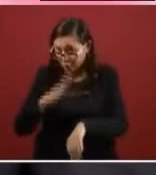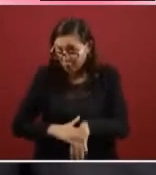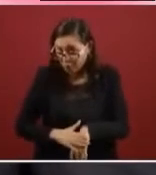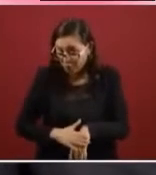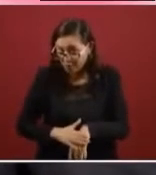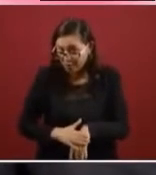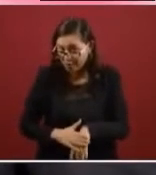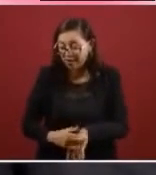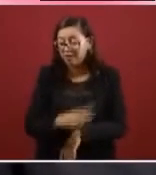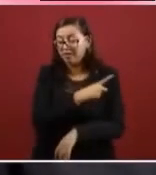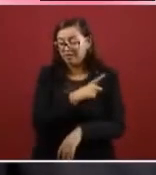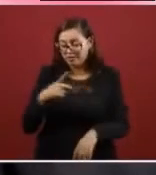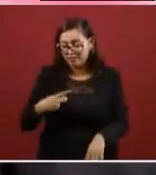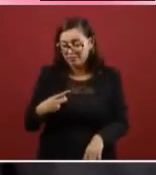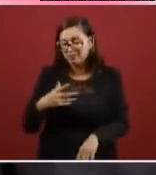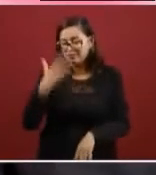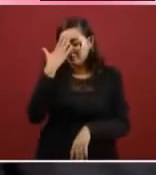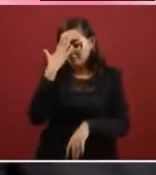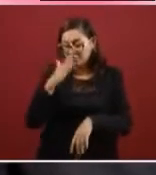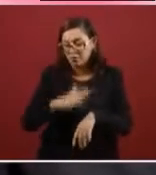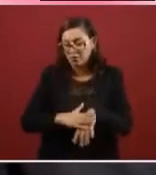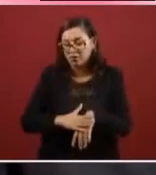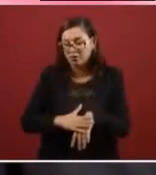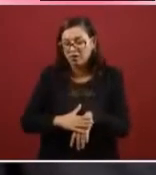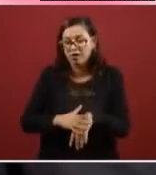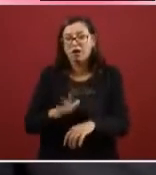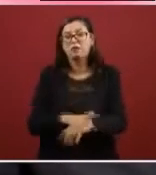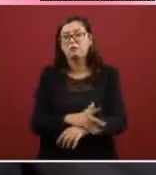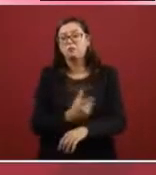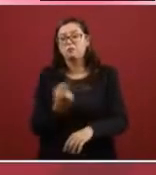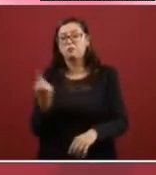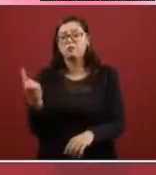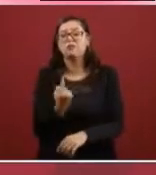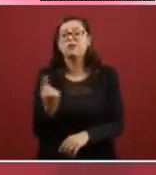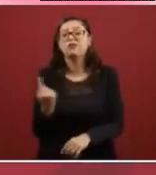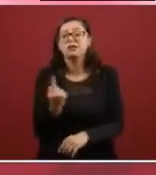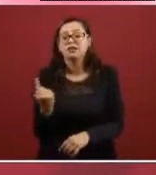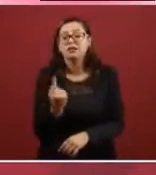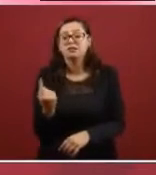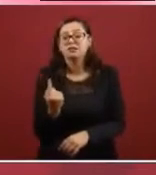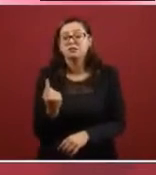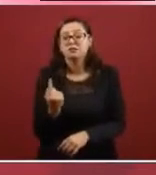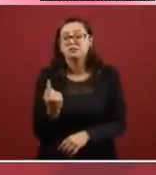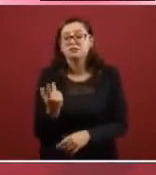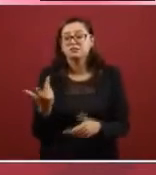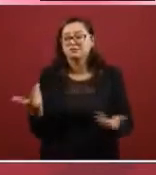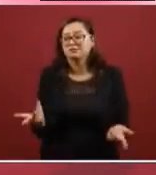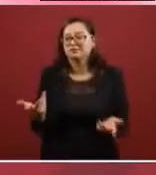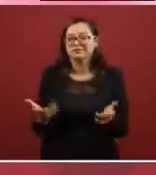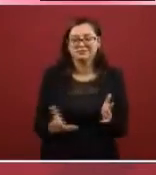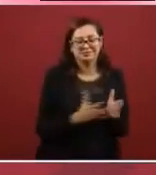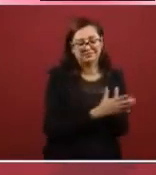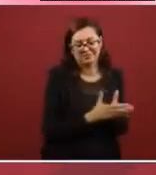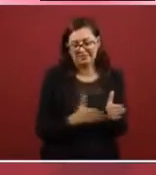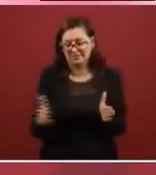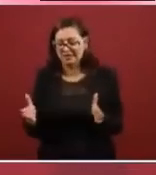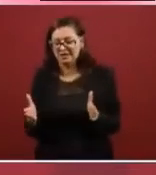Porque fue producto, because it was a product la política of this